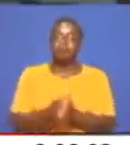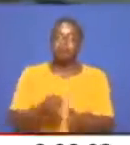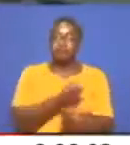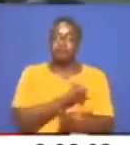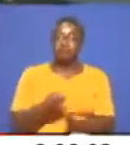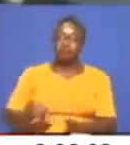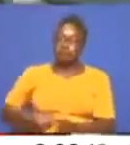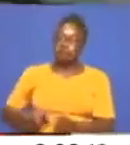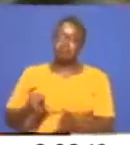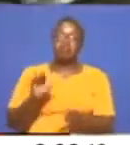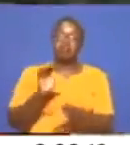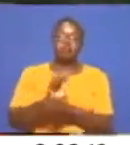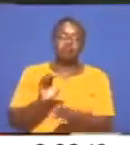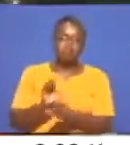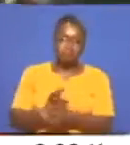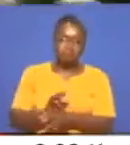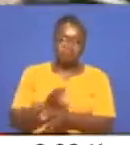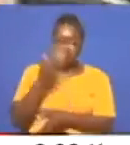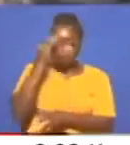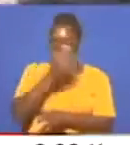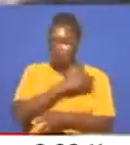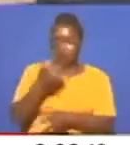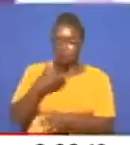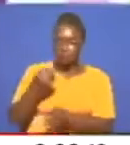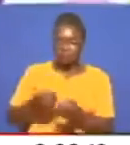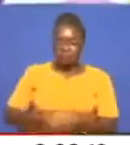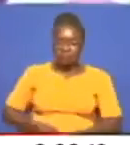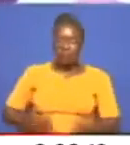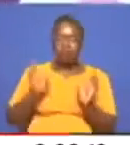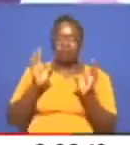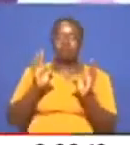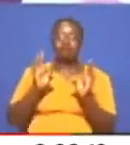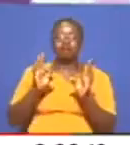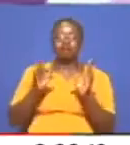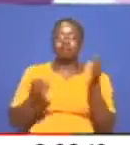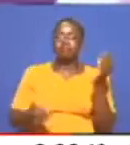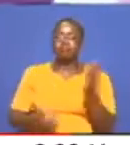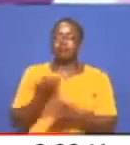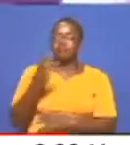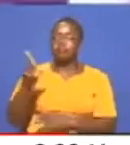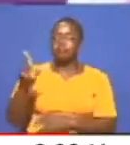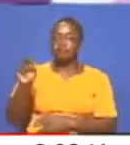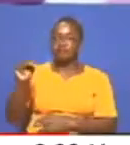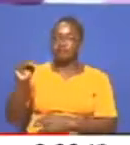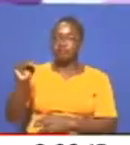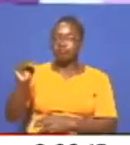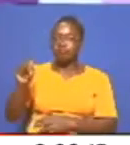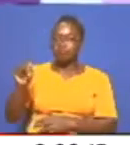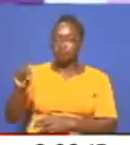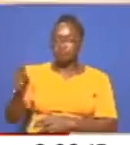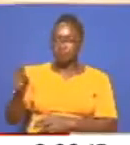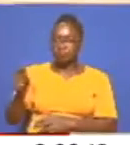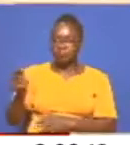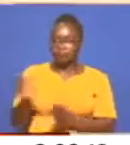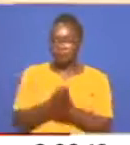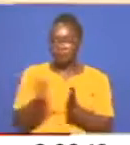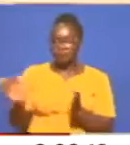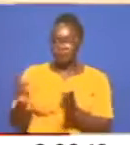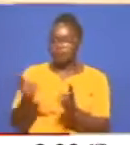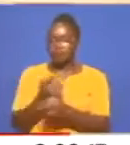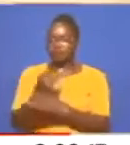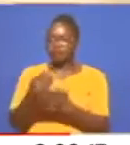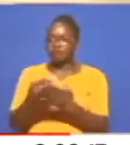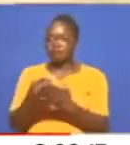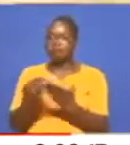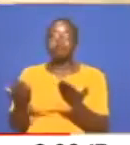Church in Kisumu during the official launch of Lent period, religious leaders from different parts of Nyanza urged the political elite